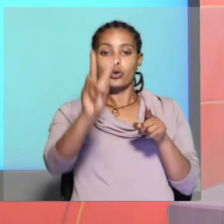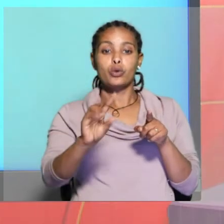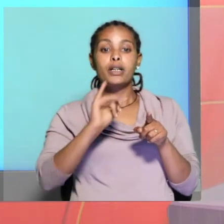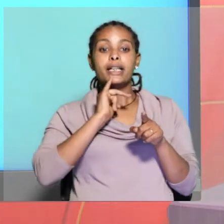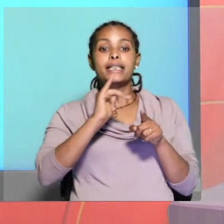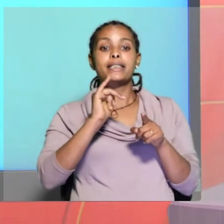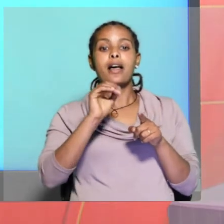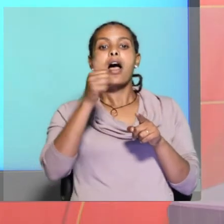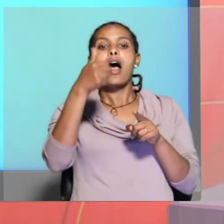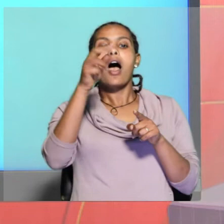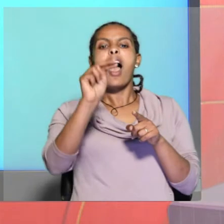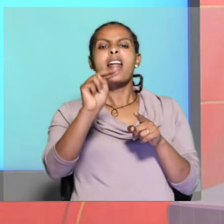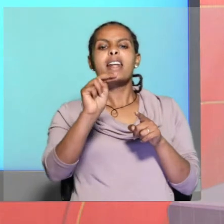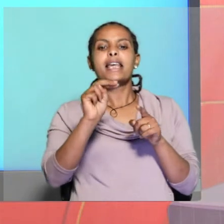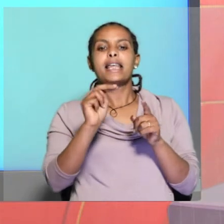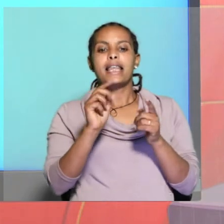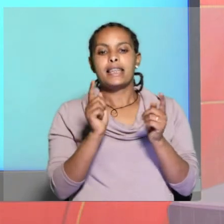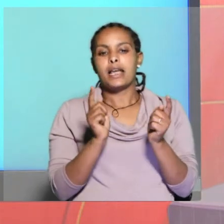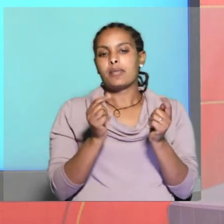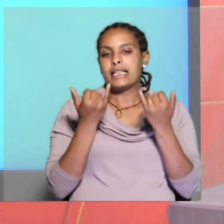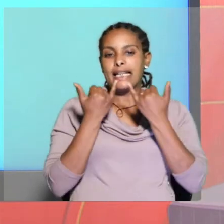is an intermediate.